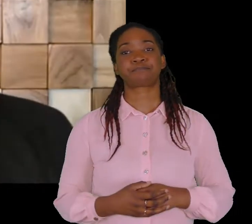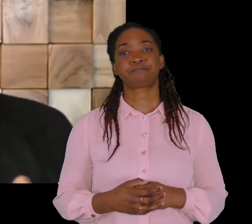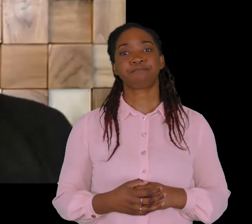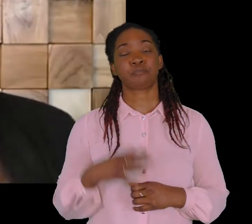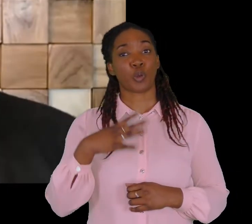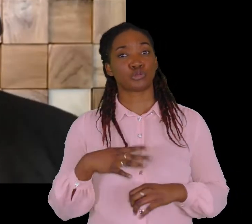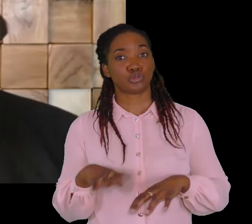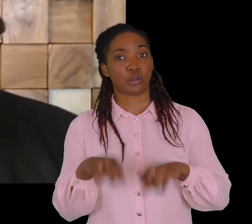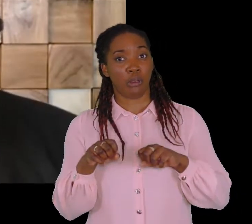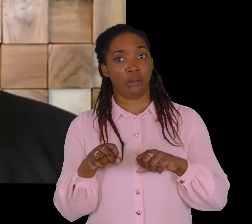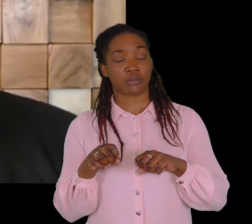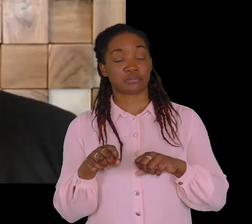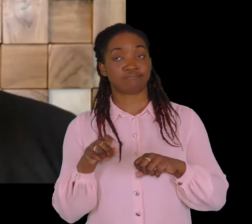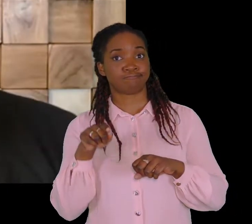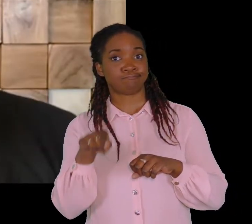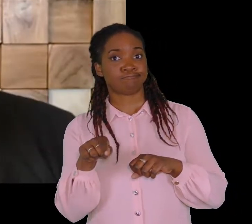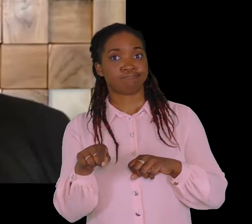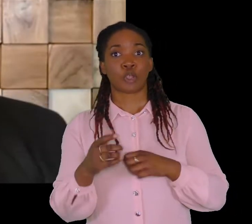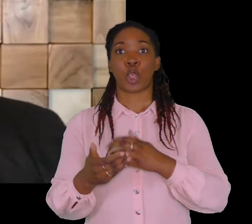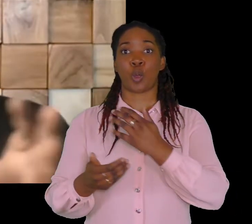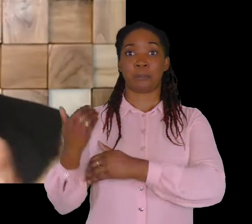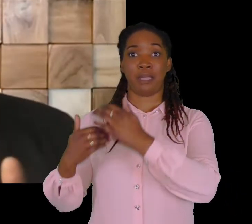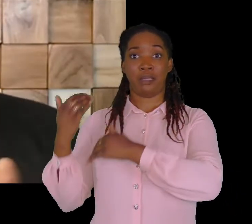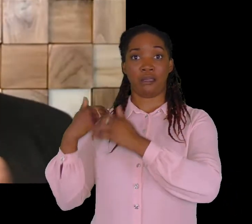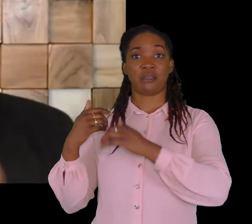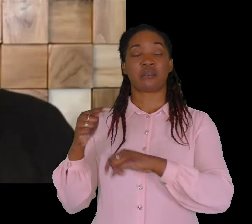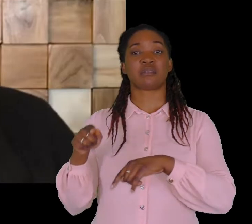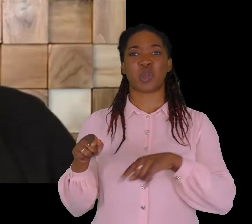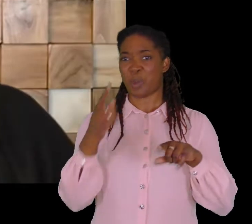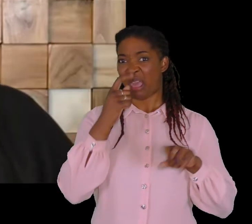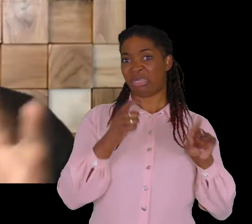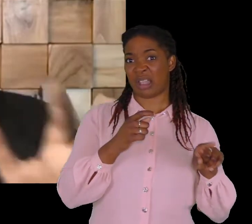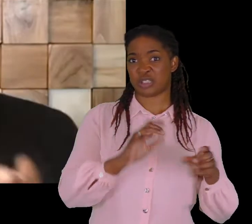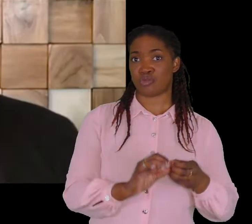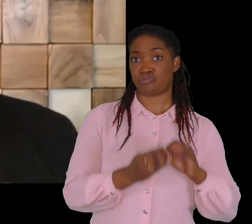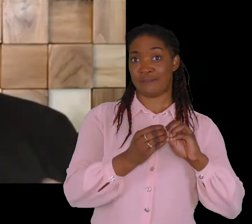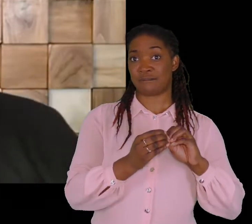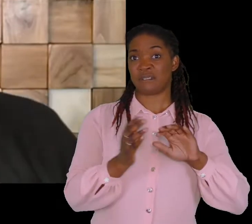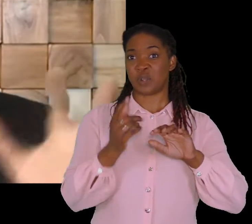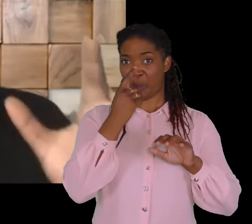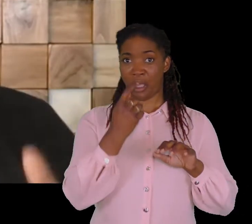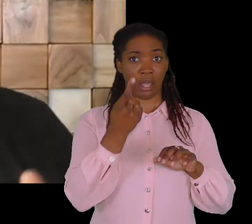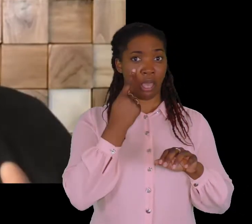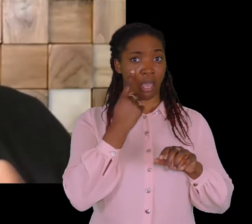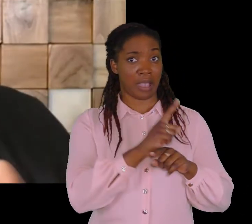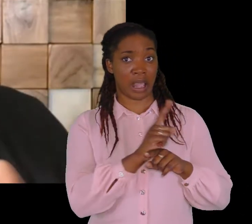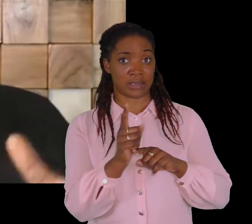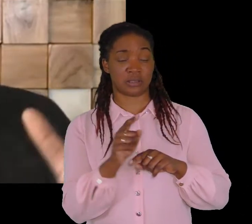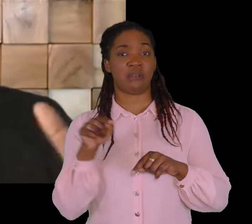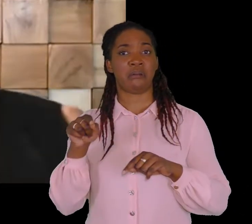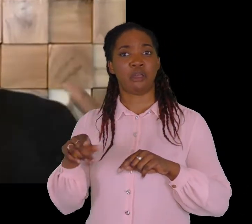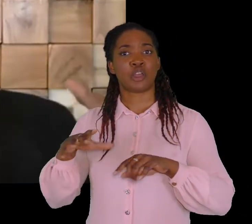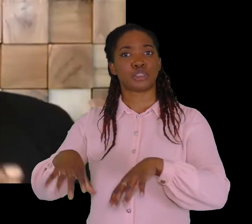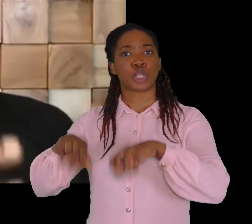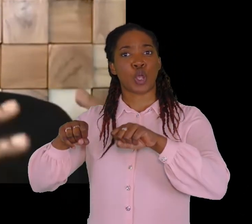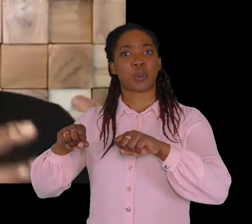back. We can come on to that a little bit later, the craft aspect. But I wanted to start with the context of the time, which I